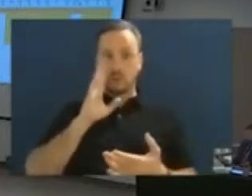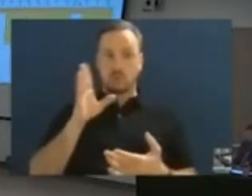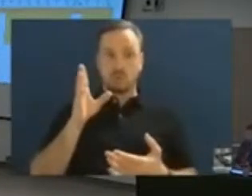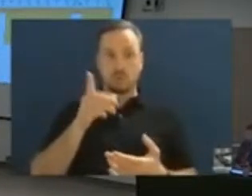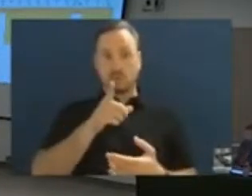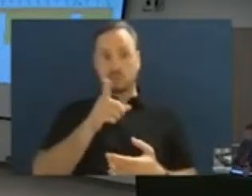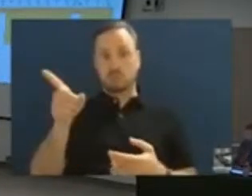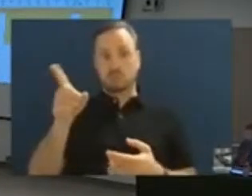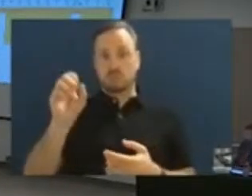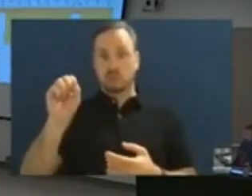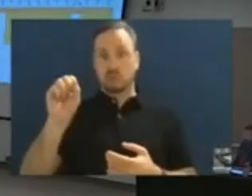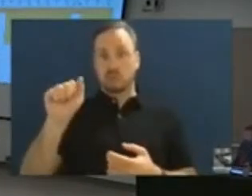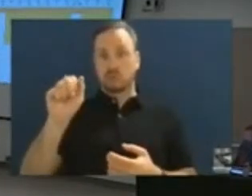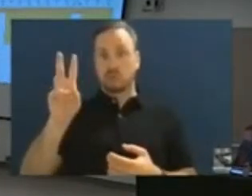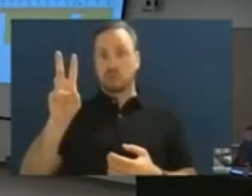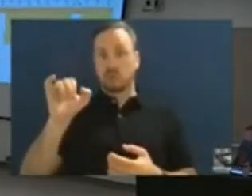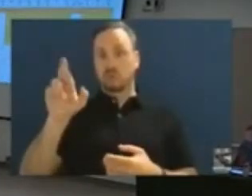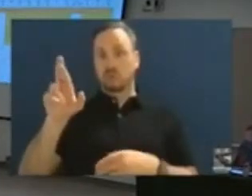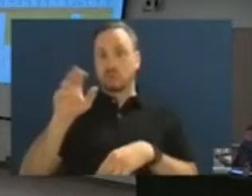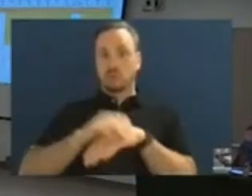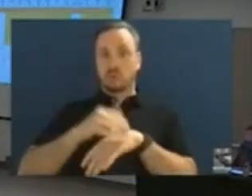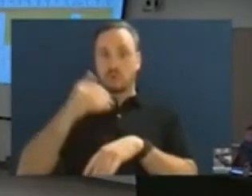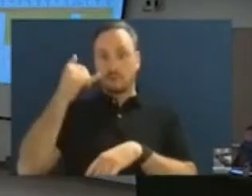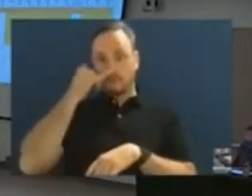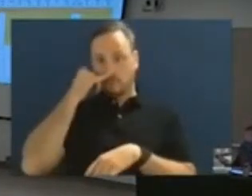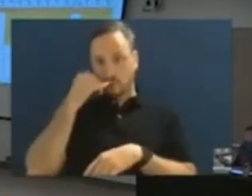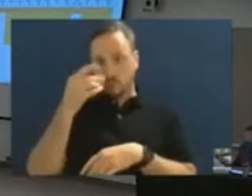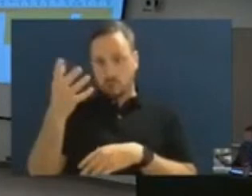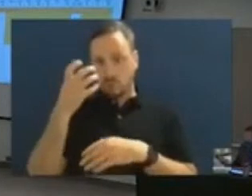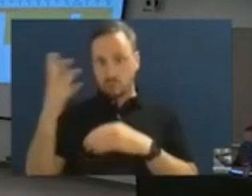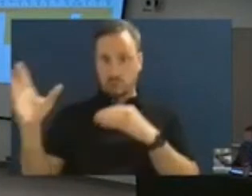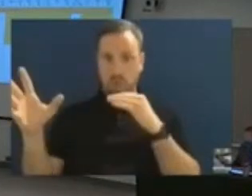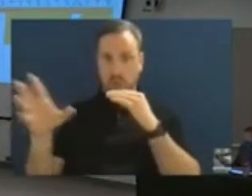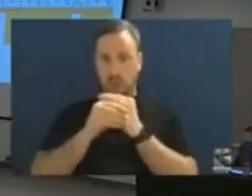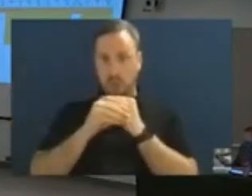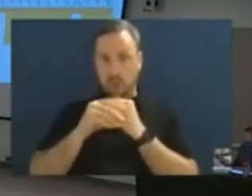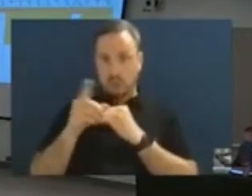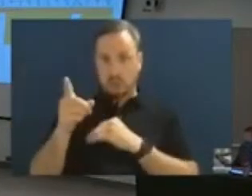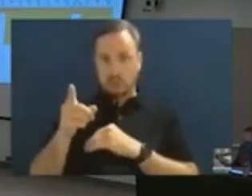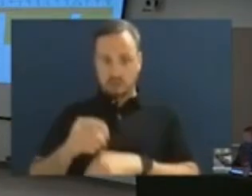on the phone. Do you have anything to add to the discussion or debate, Ms. Sawyer?